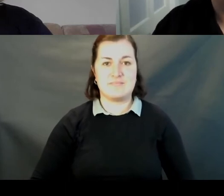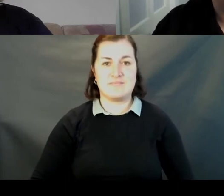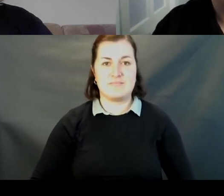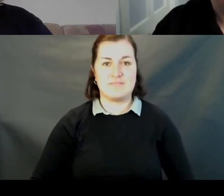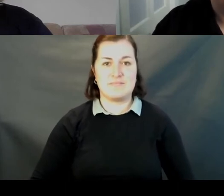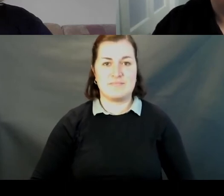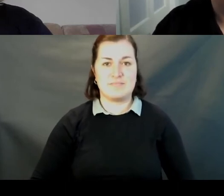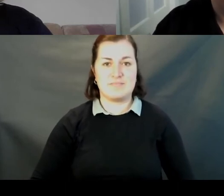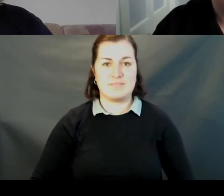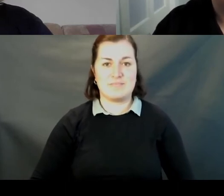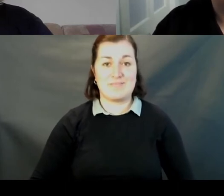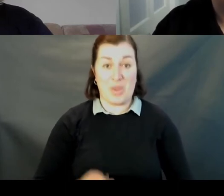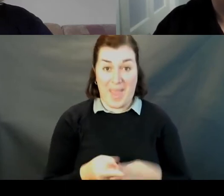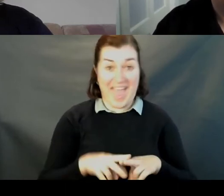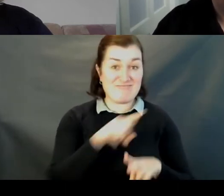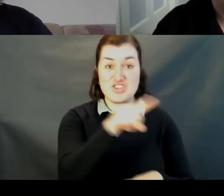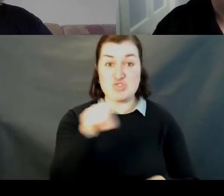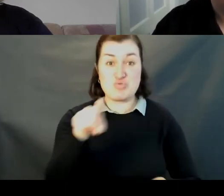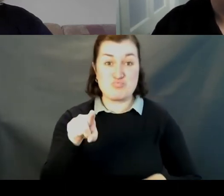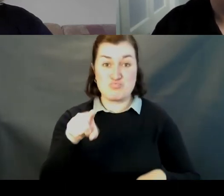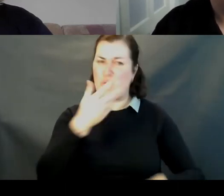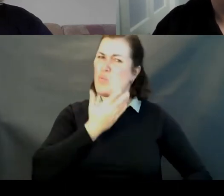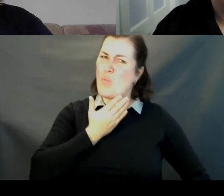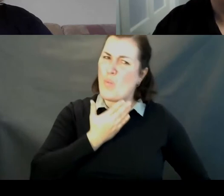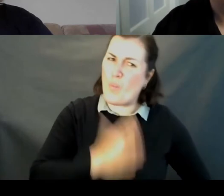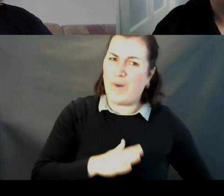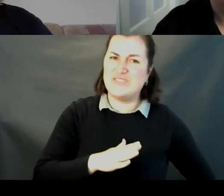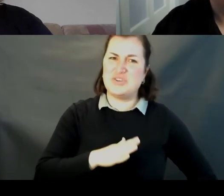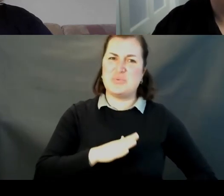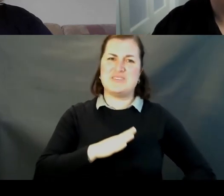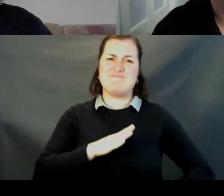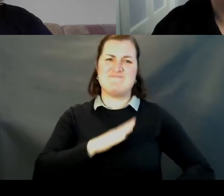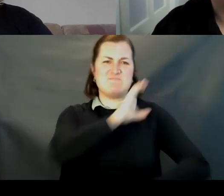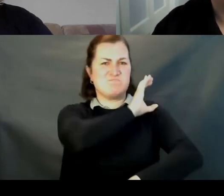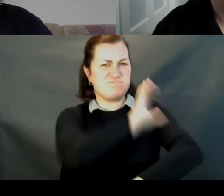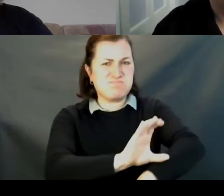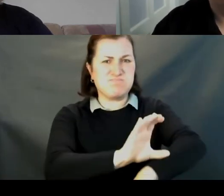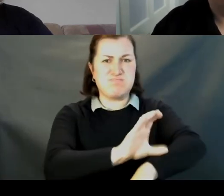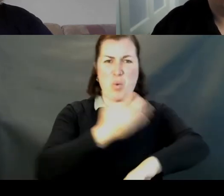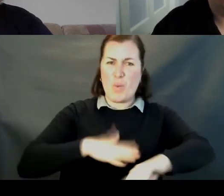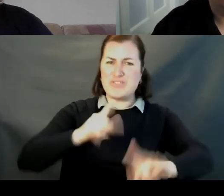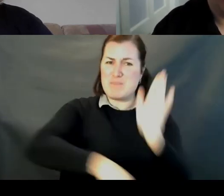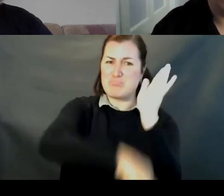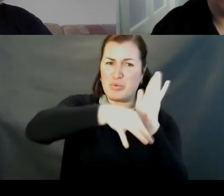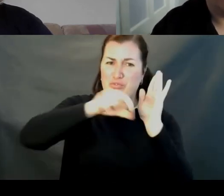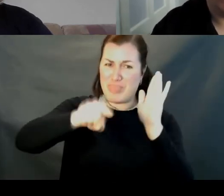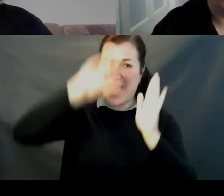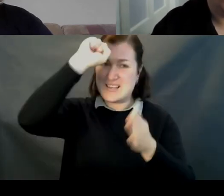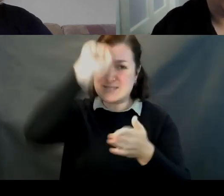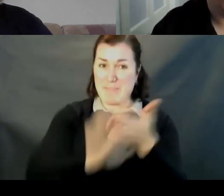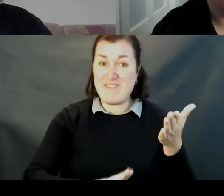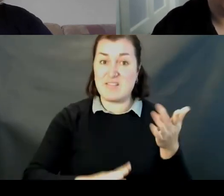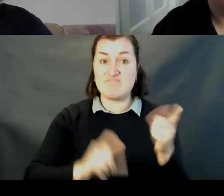better their experience, then they will definitely show your loyalty. For example, I did